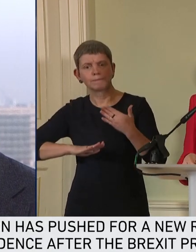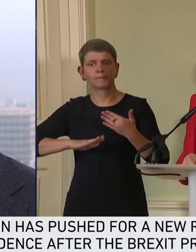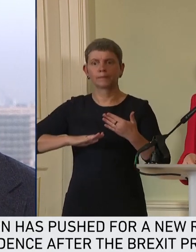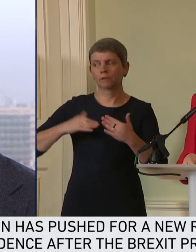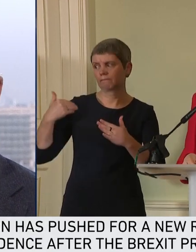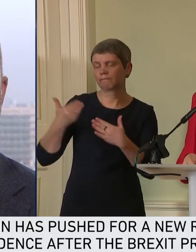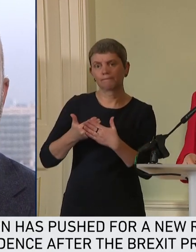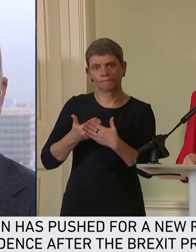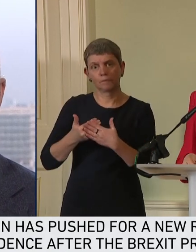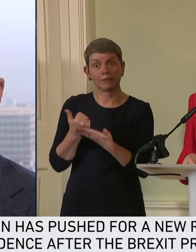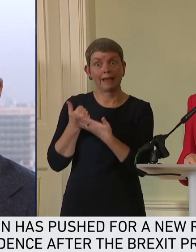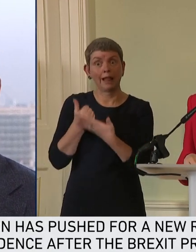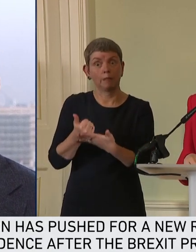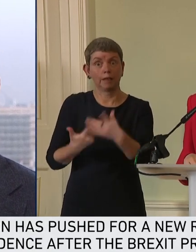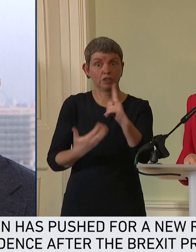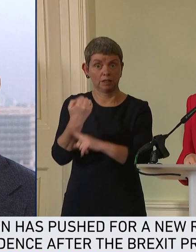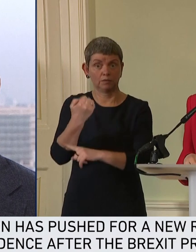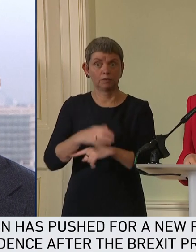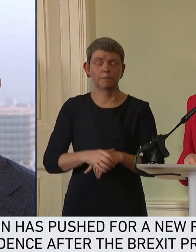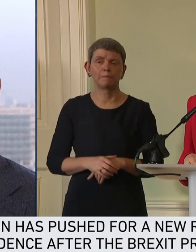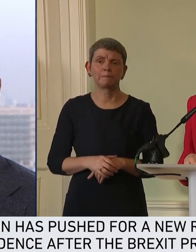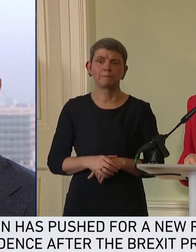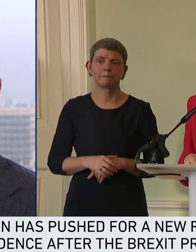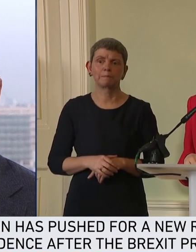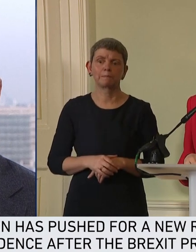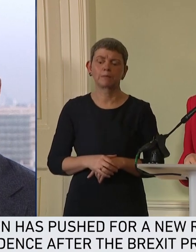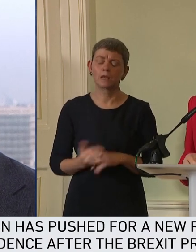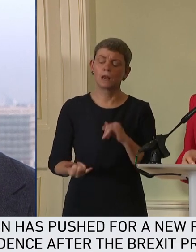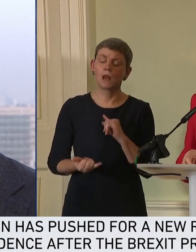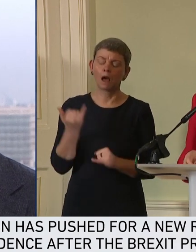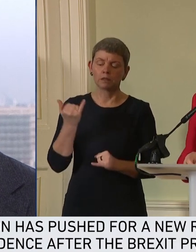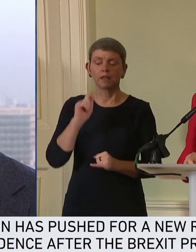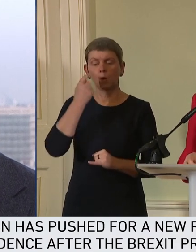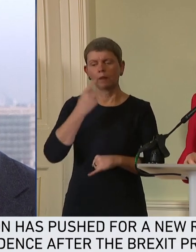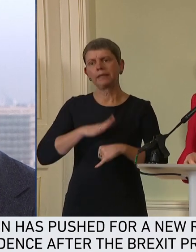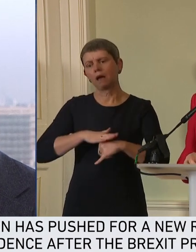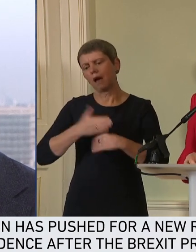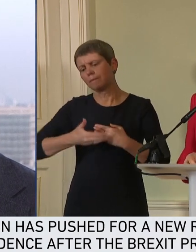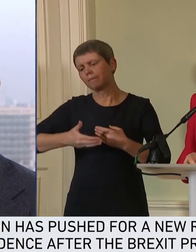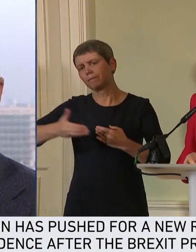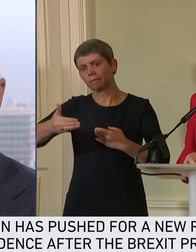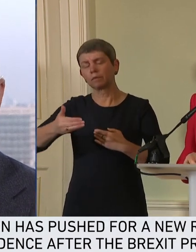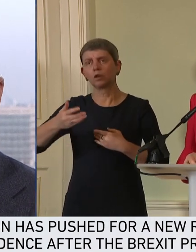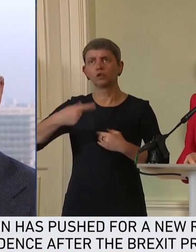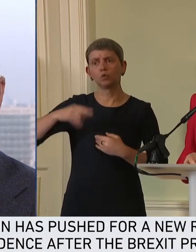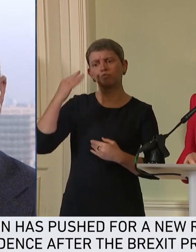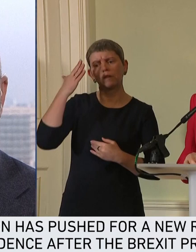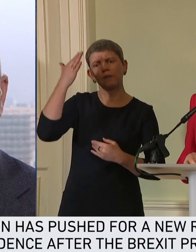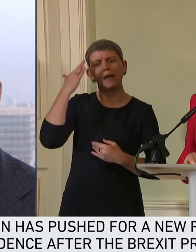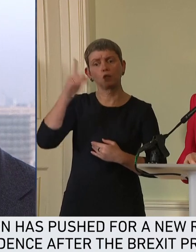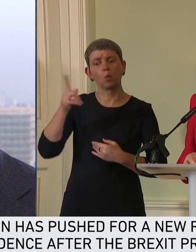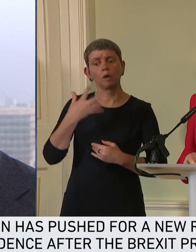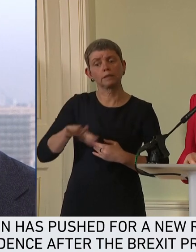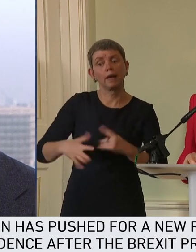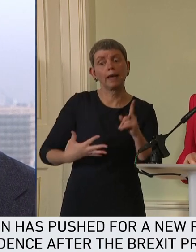carrying on right for the country and right for the party? And she said recently she wasn't so convinced that the answer to both of